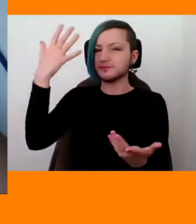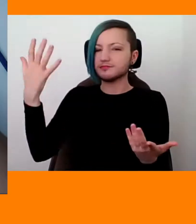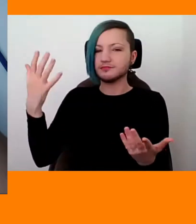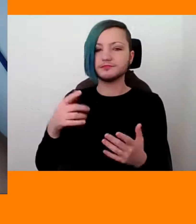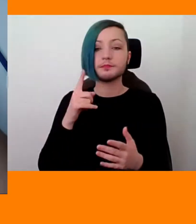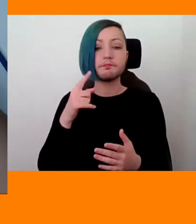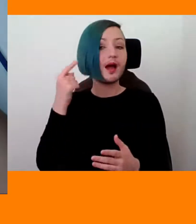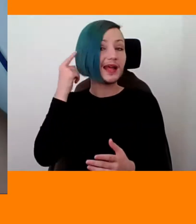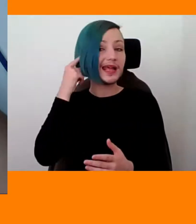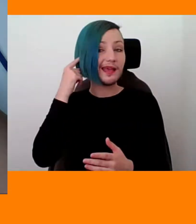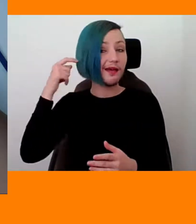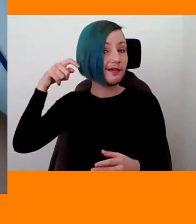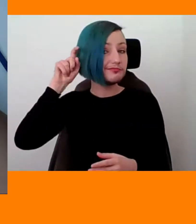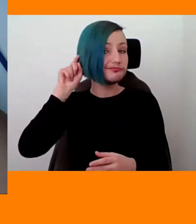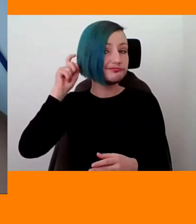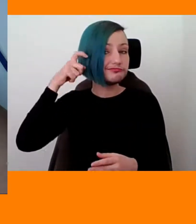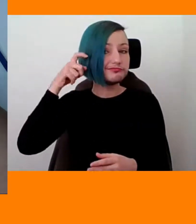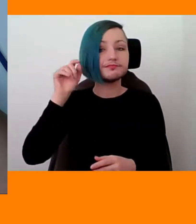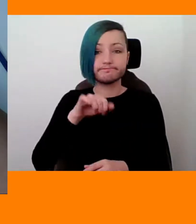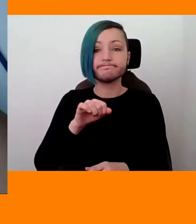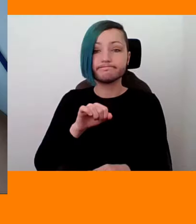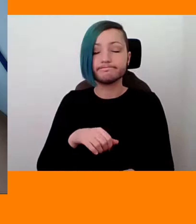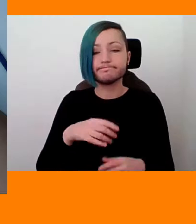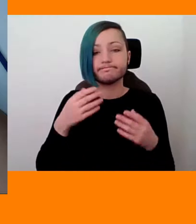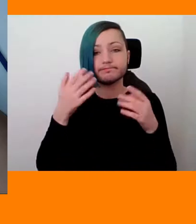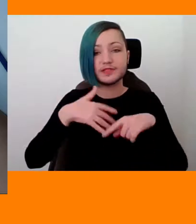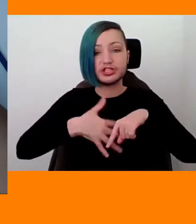here behind the ear.